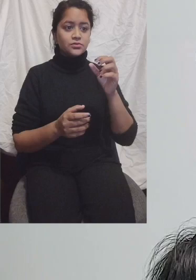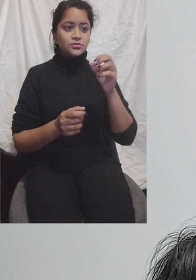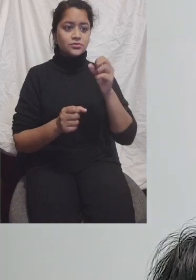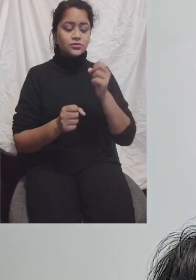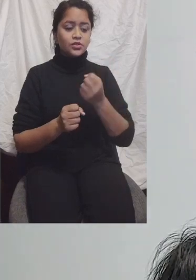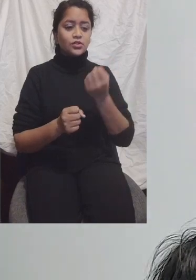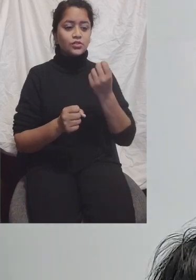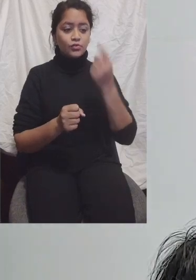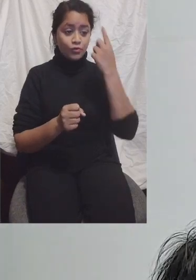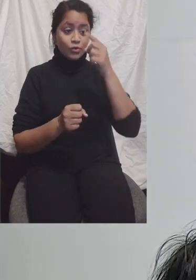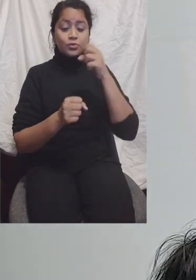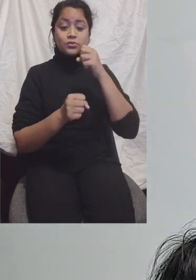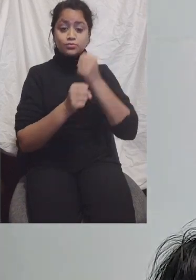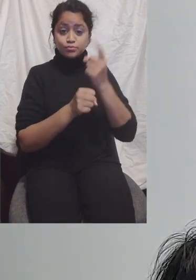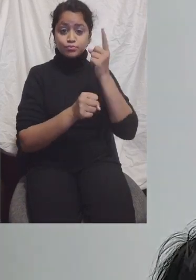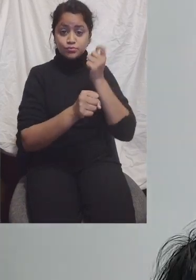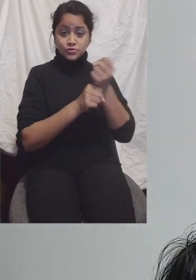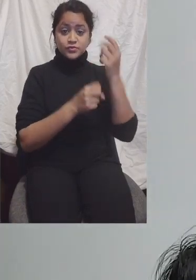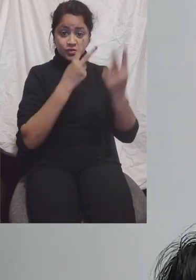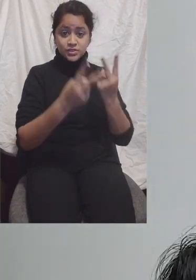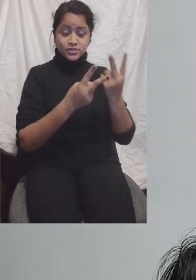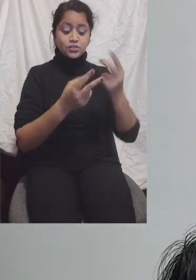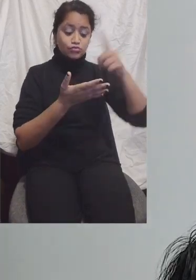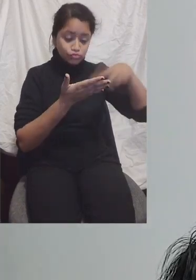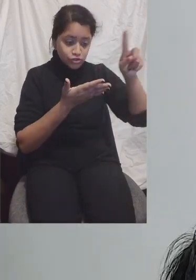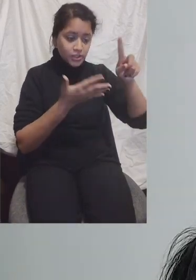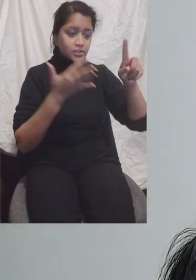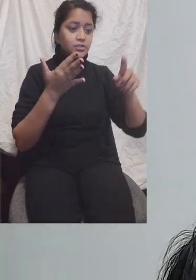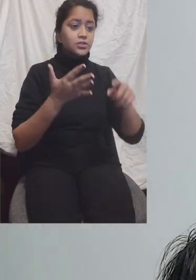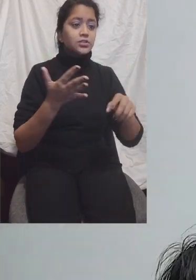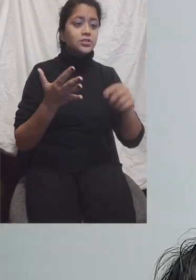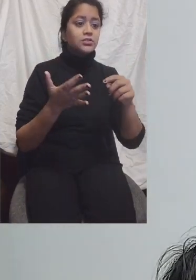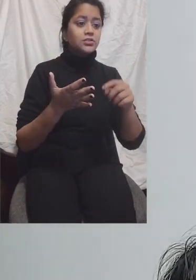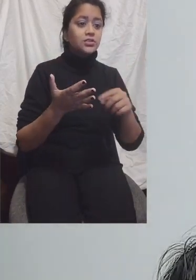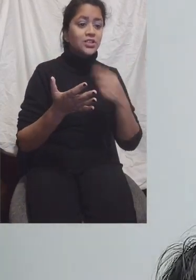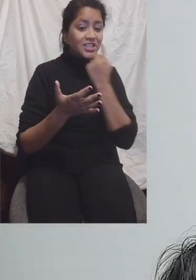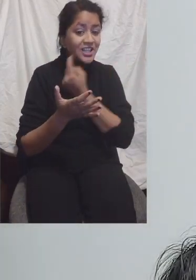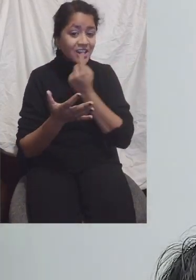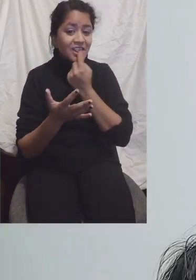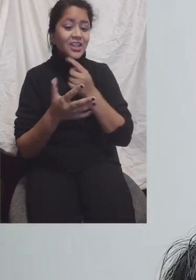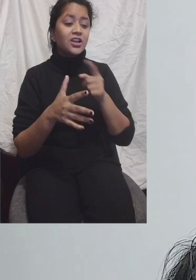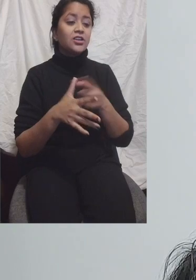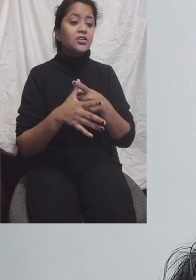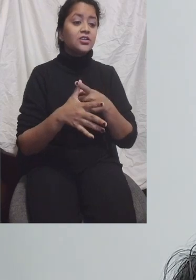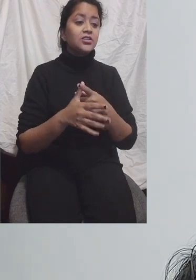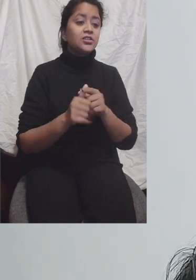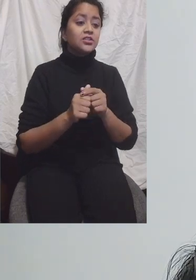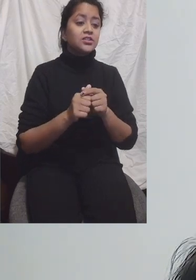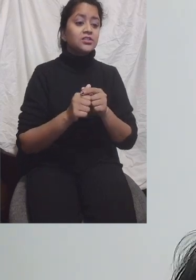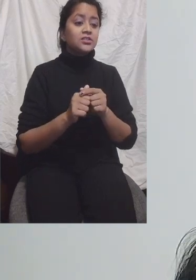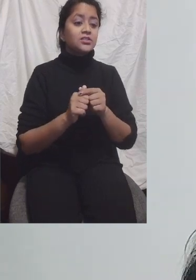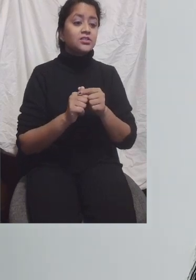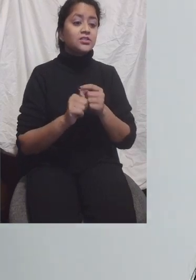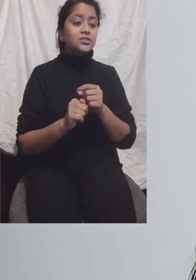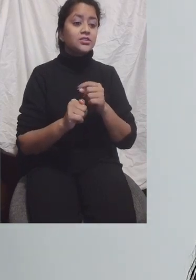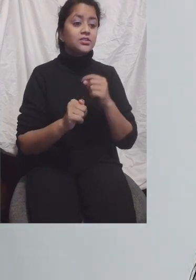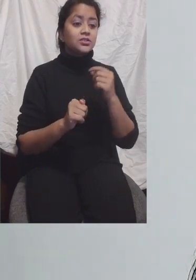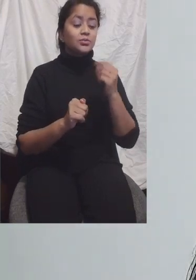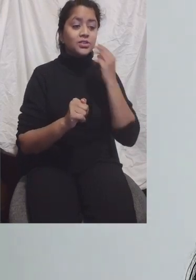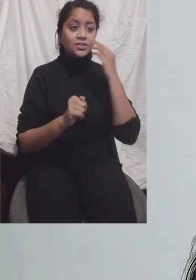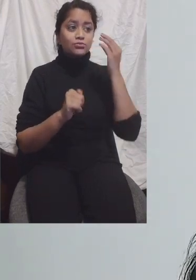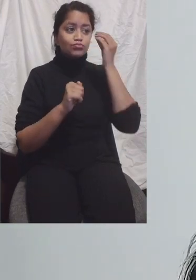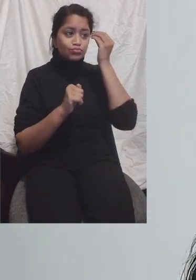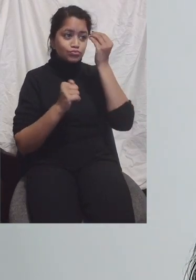All right. Now, what usually happens is that at their yearly or annual visits, what we'll